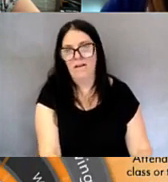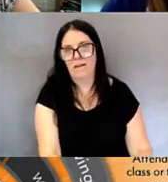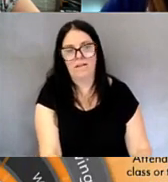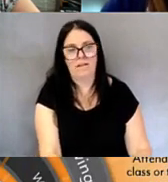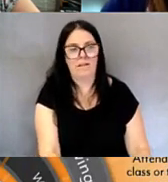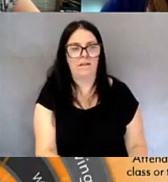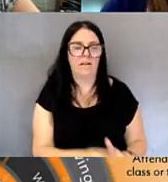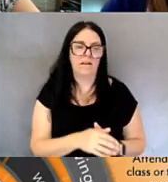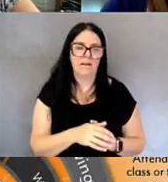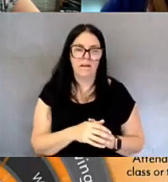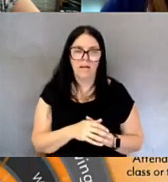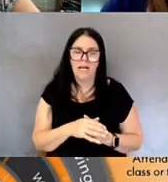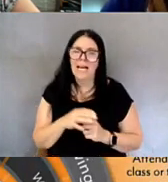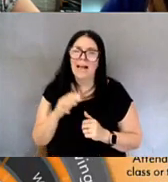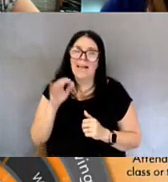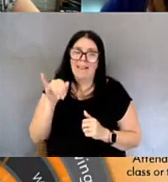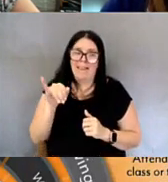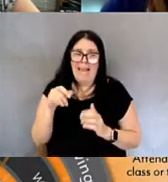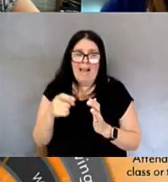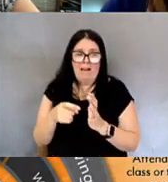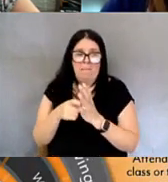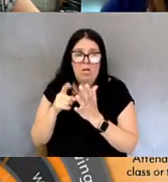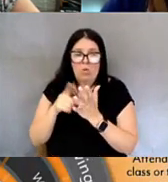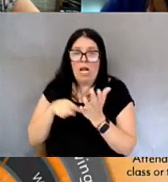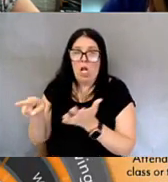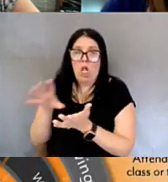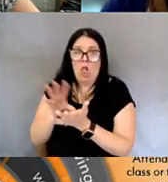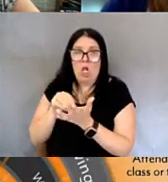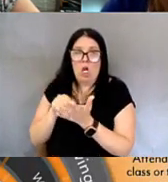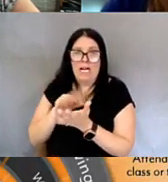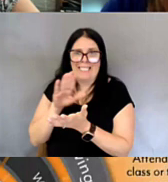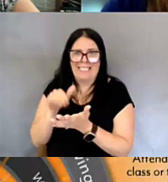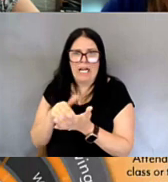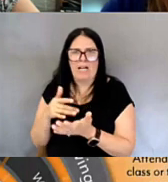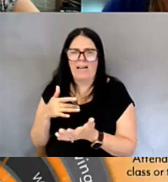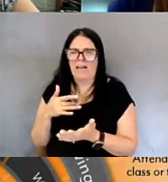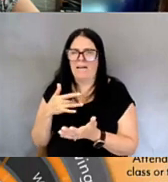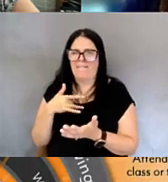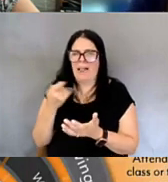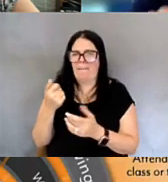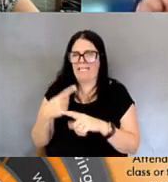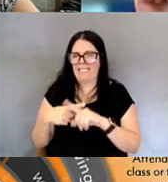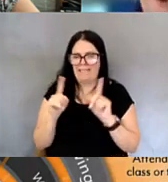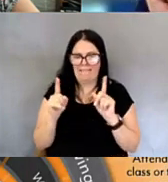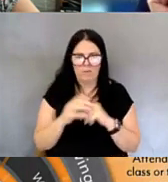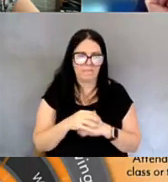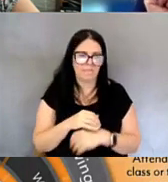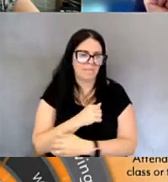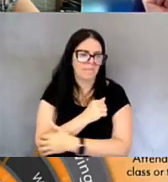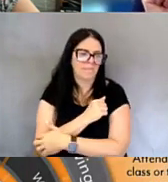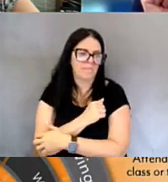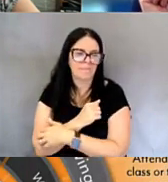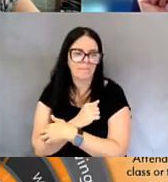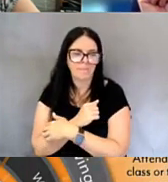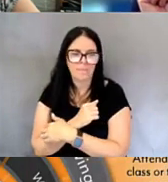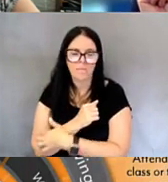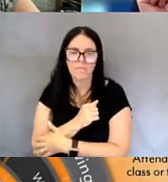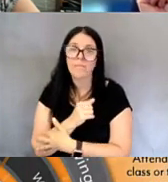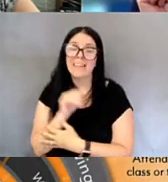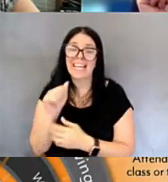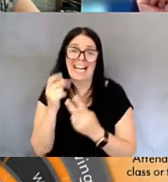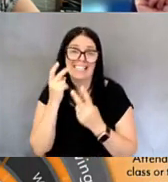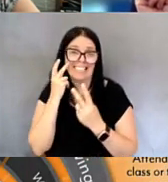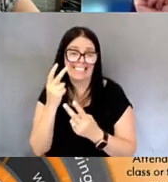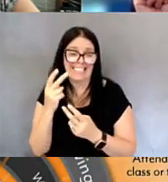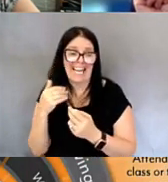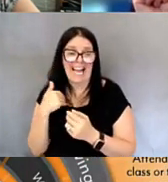it makes what learner-centered means a little different. You can see that an integrated